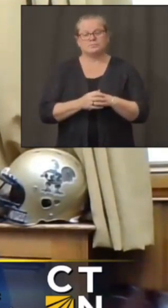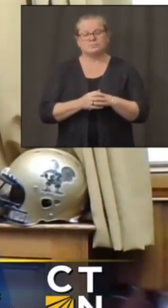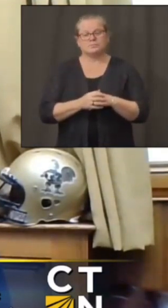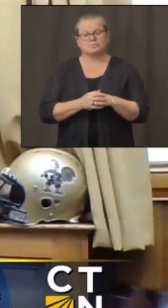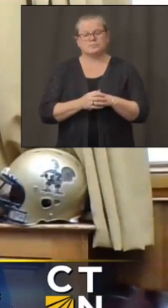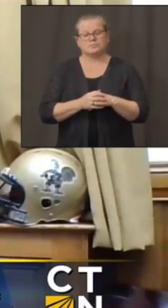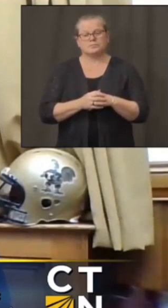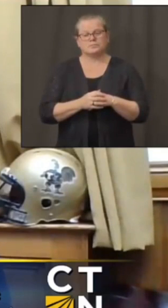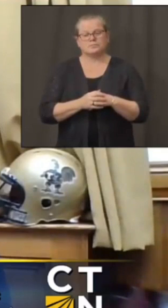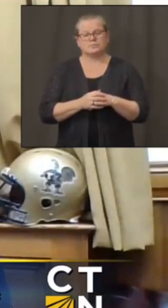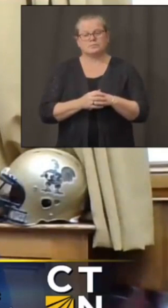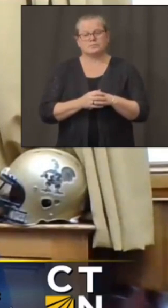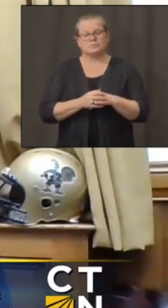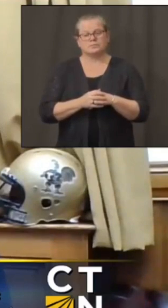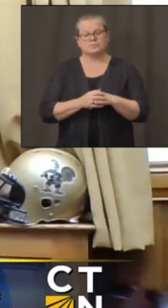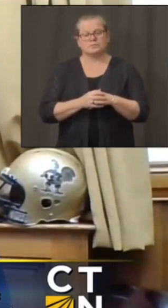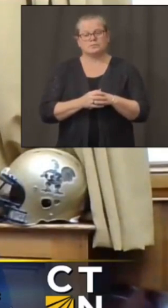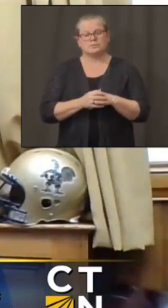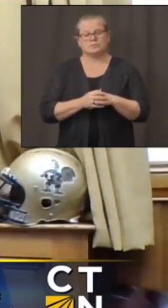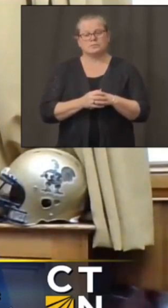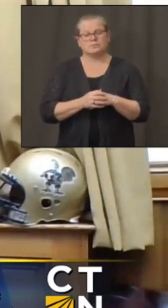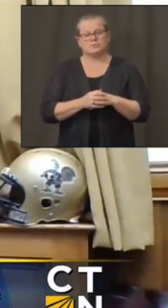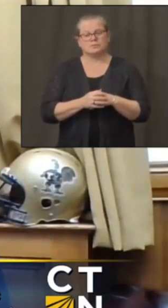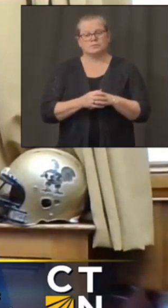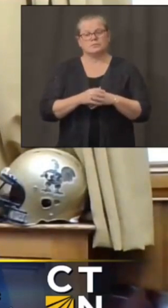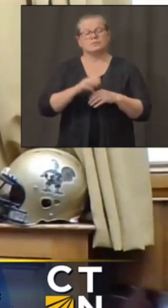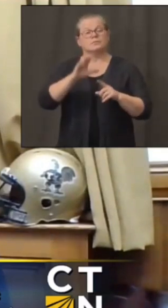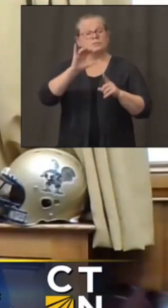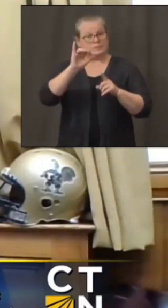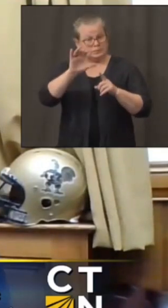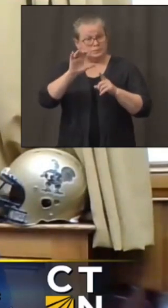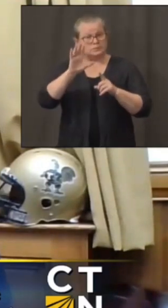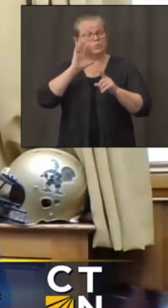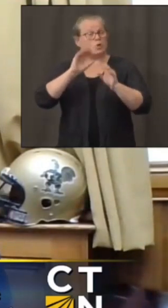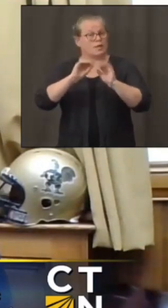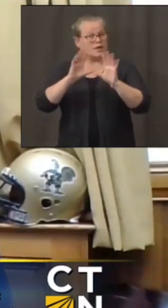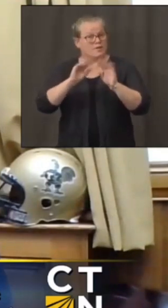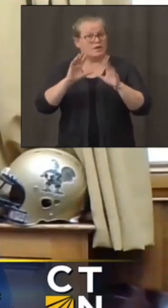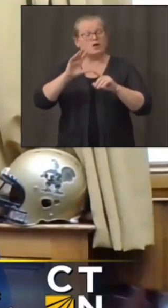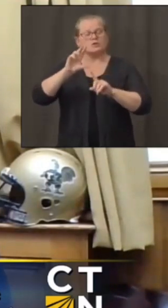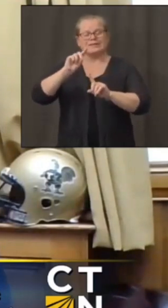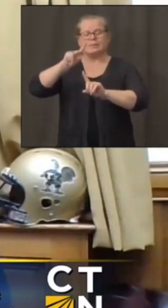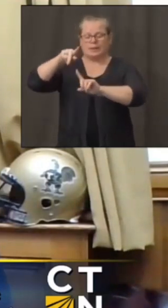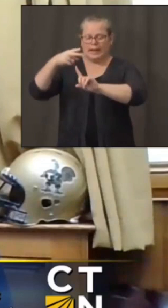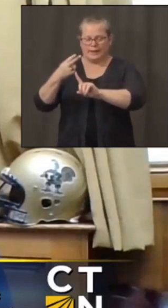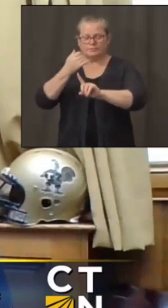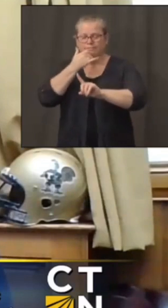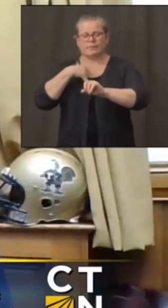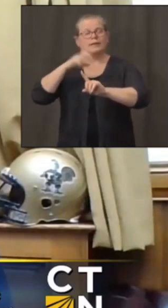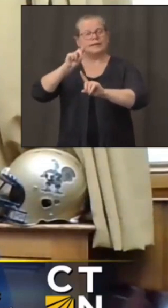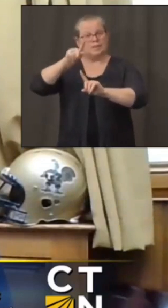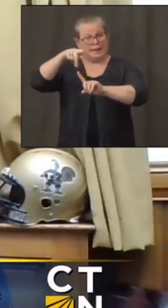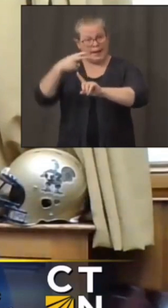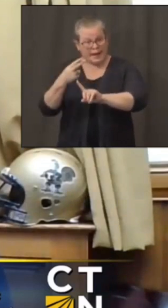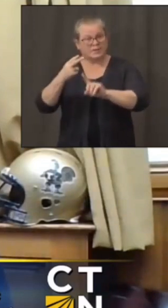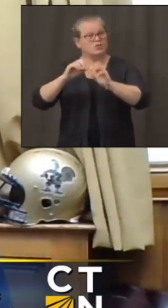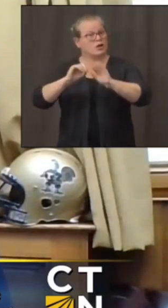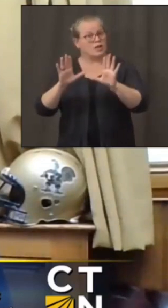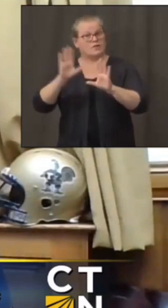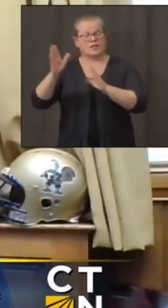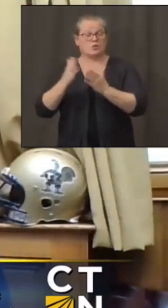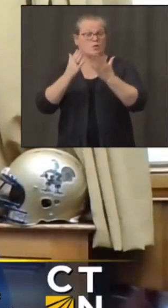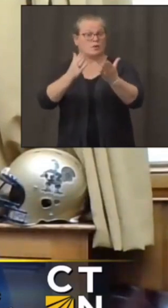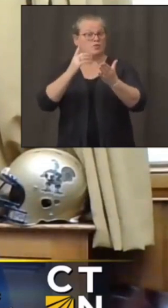their recommendation of volleyball and with football, following the overall recommendations and by